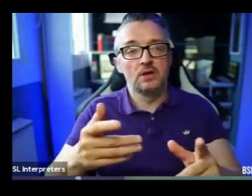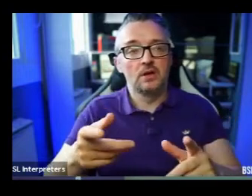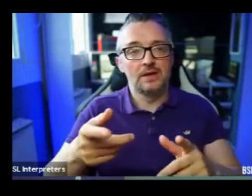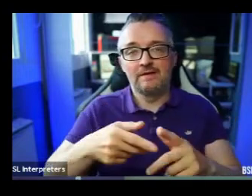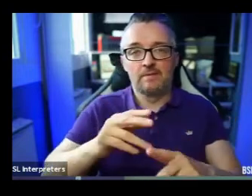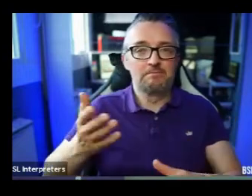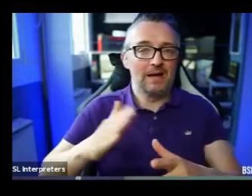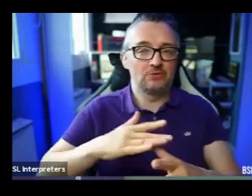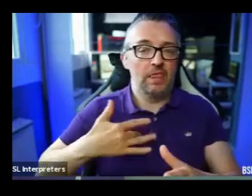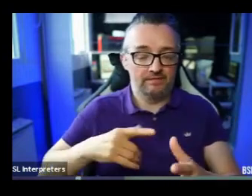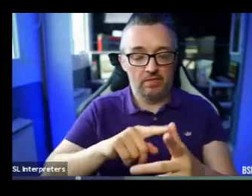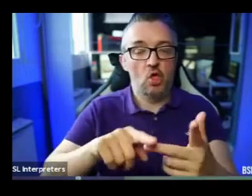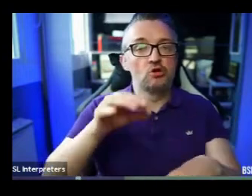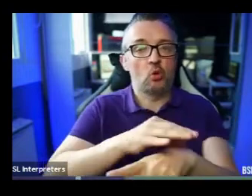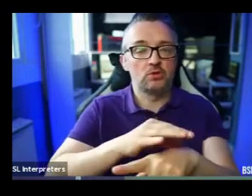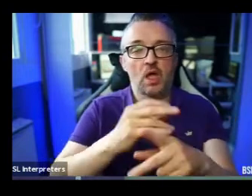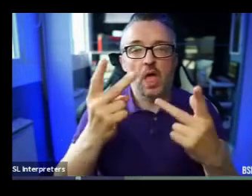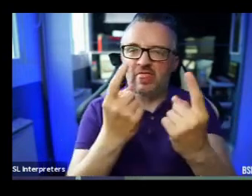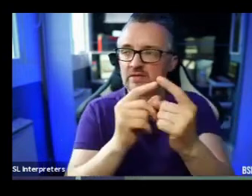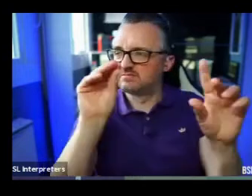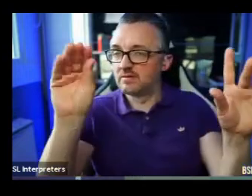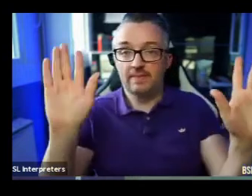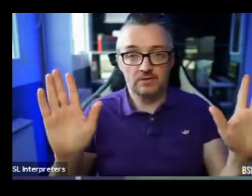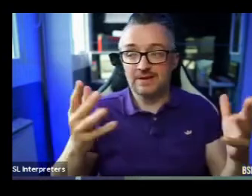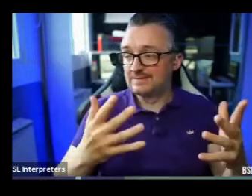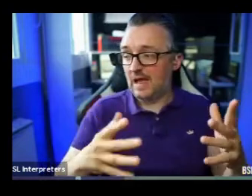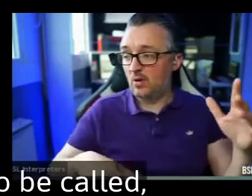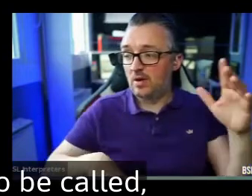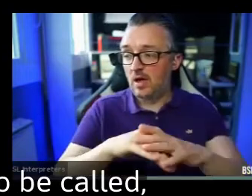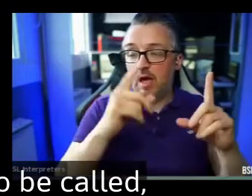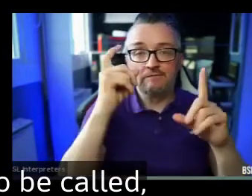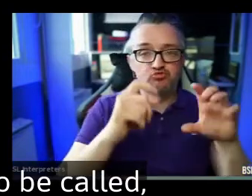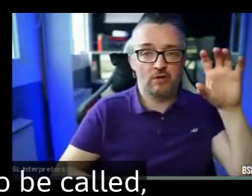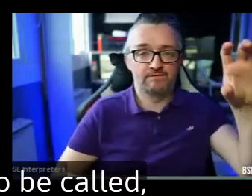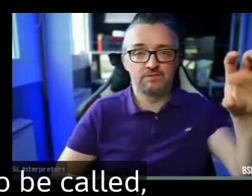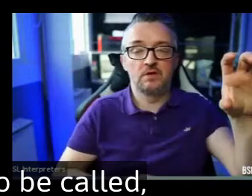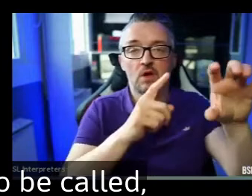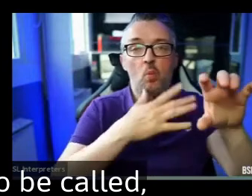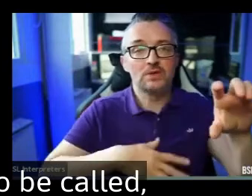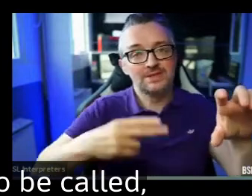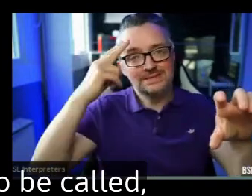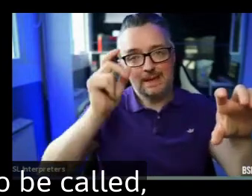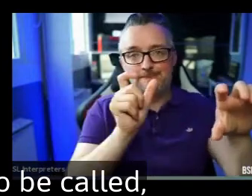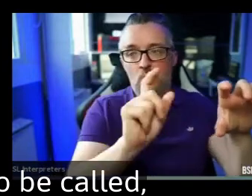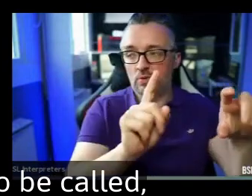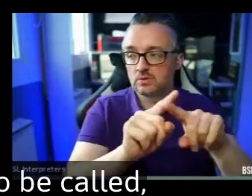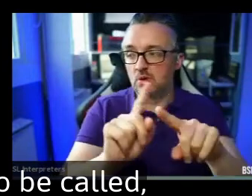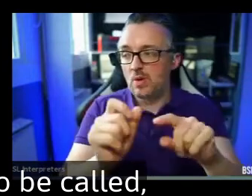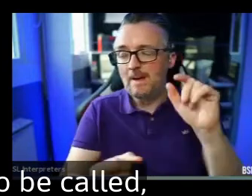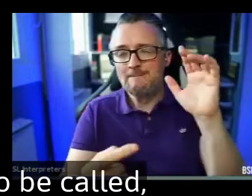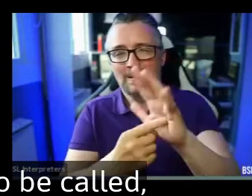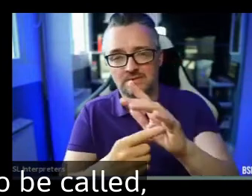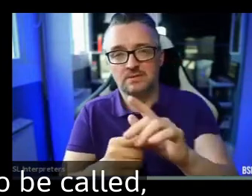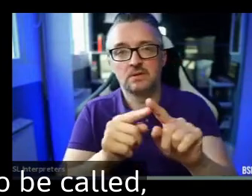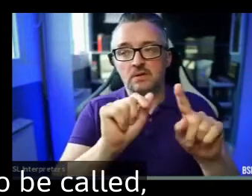age, their resuscitation status, their doctor, and a couple of other things. Now it's their picture, what they want to be